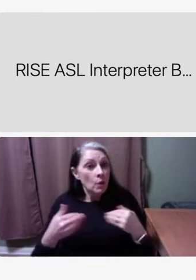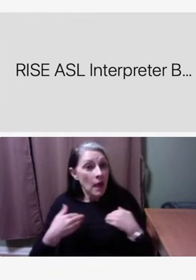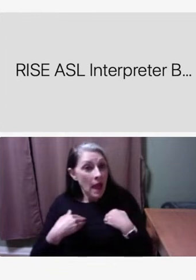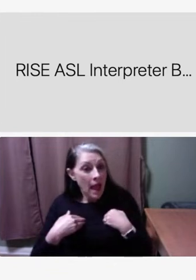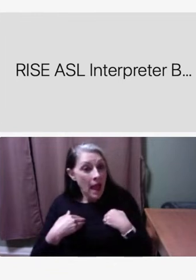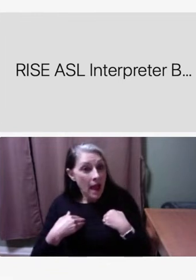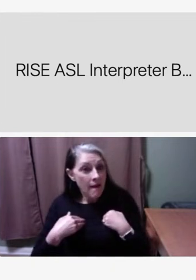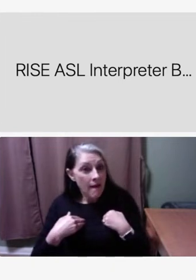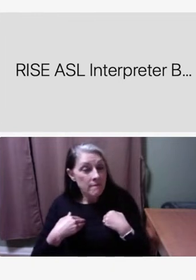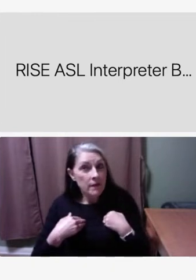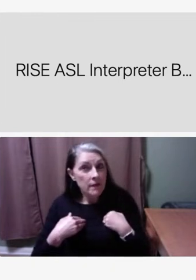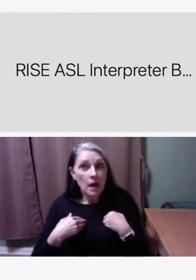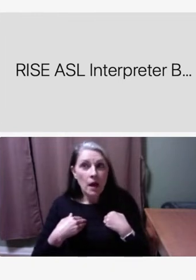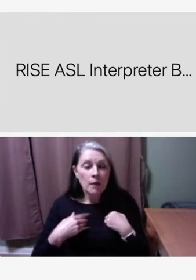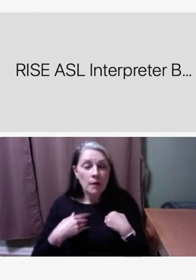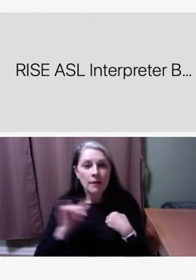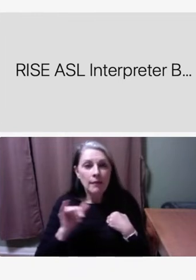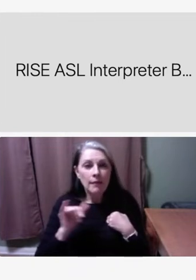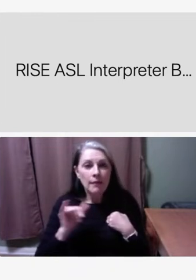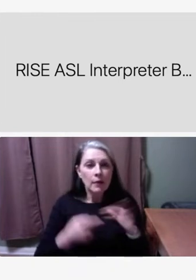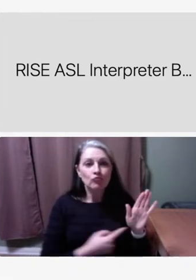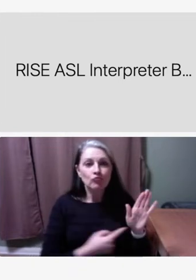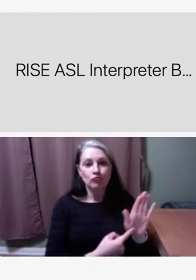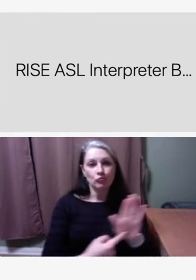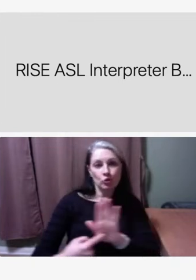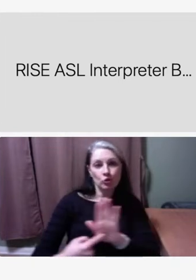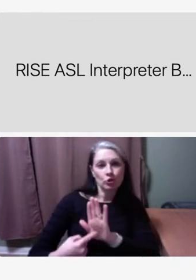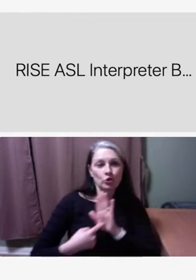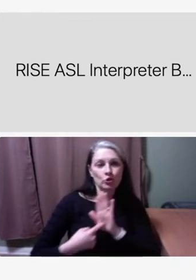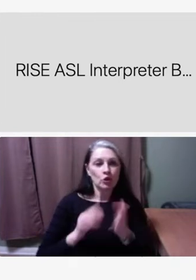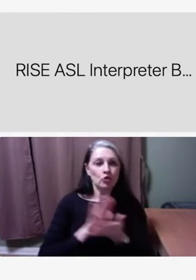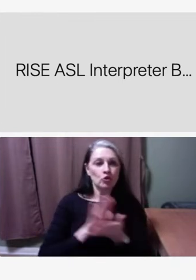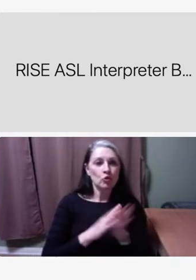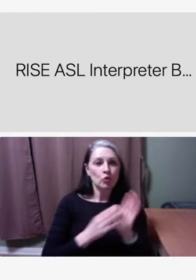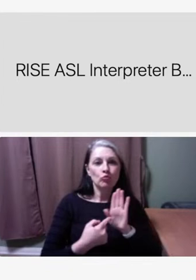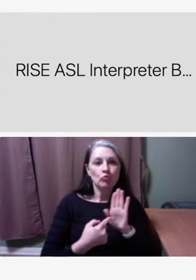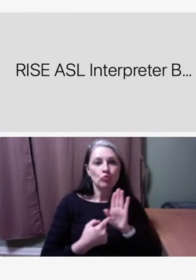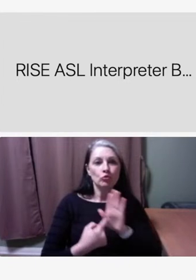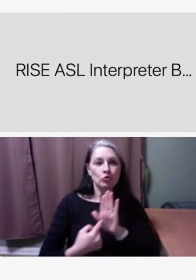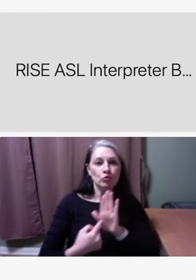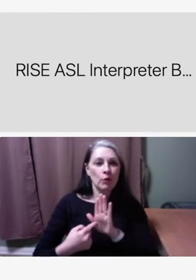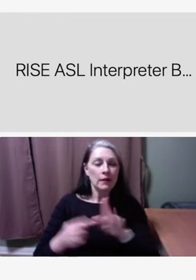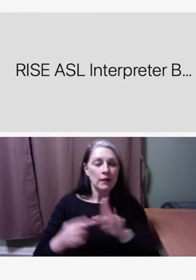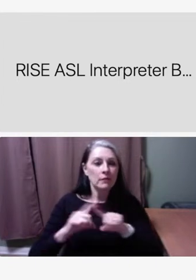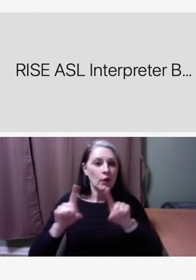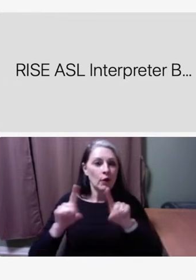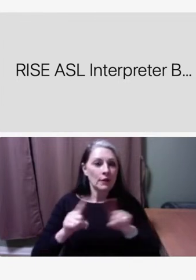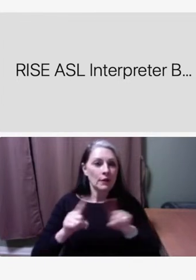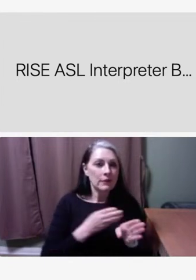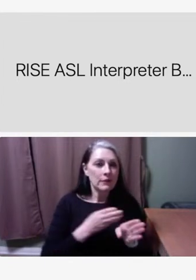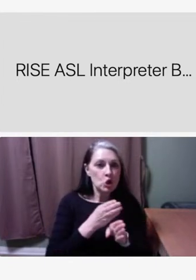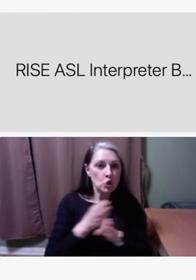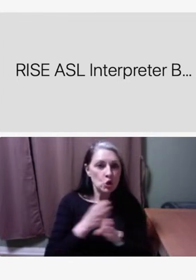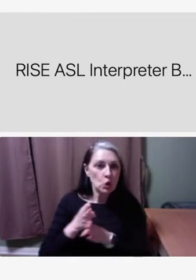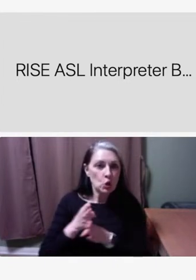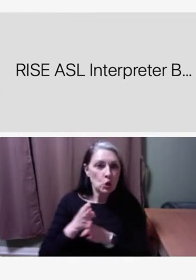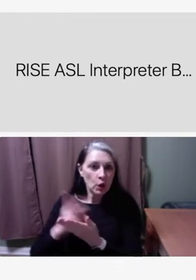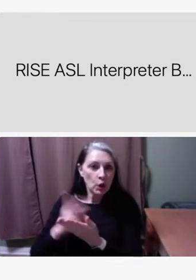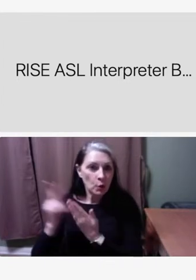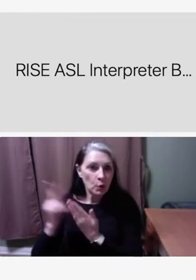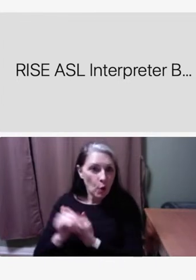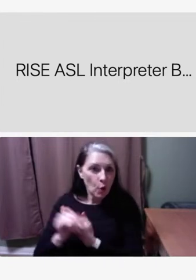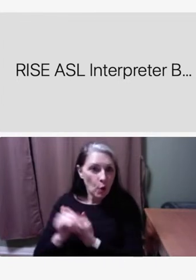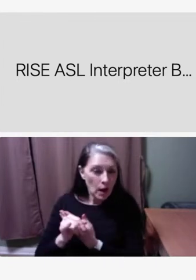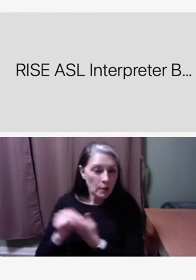a showcase, a school showcase of all the different career programs that we offer it here